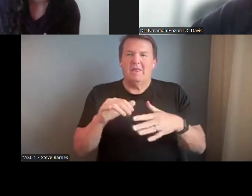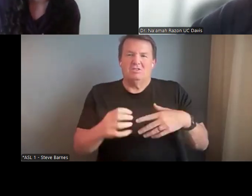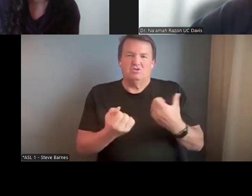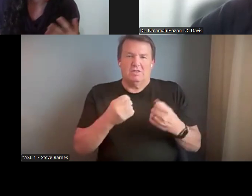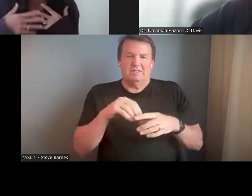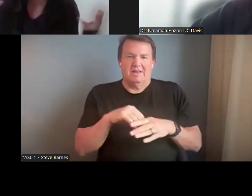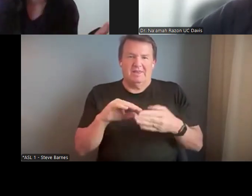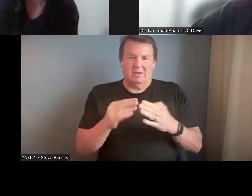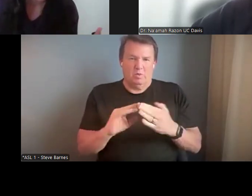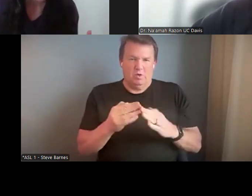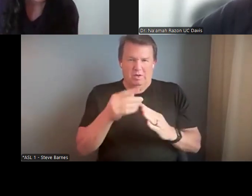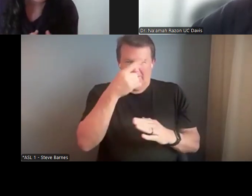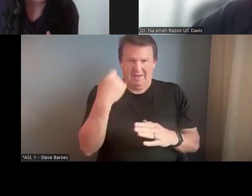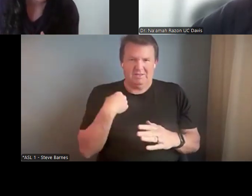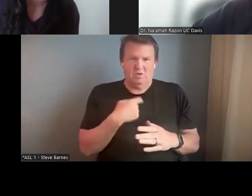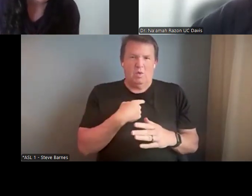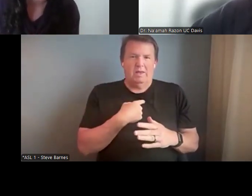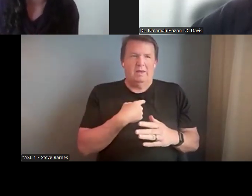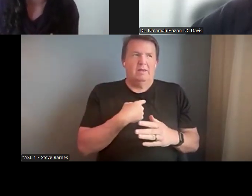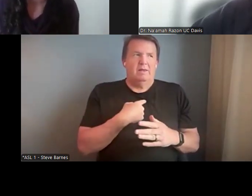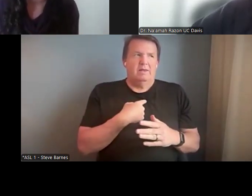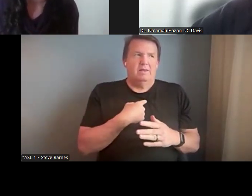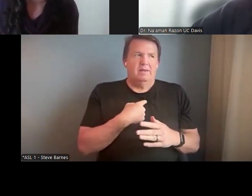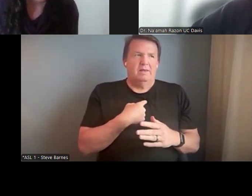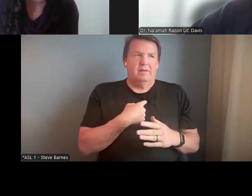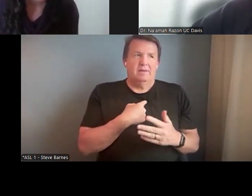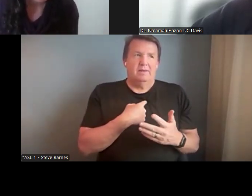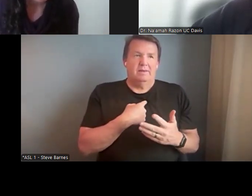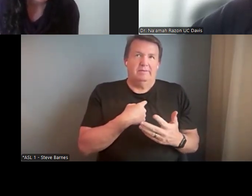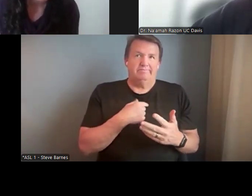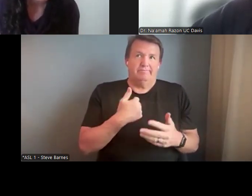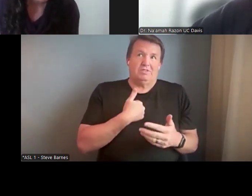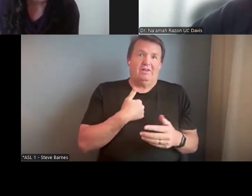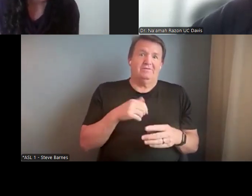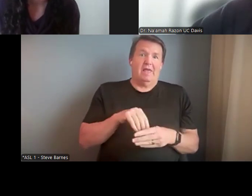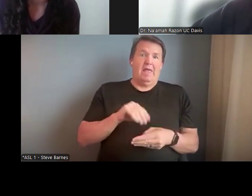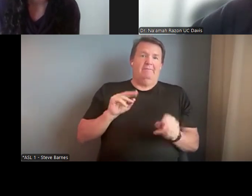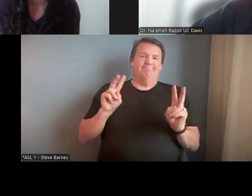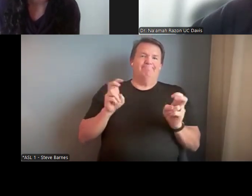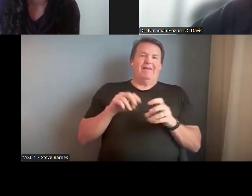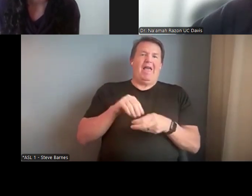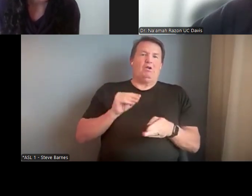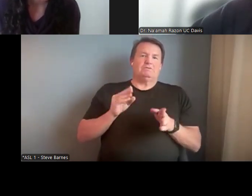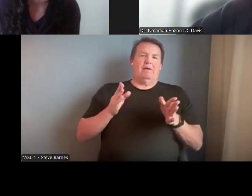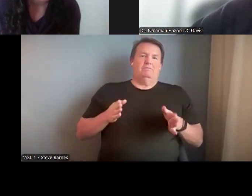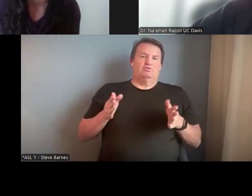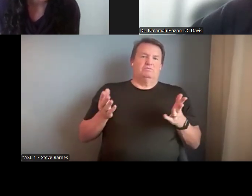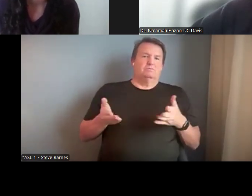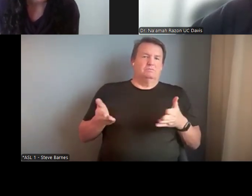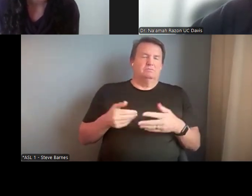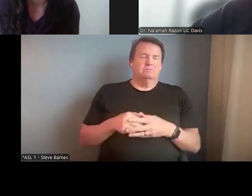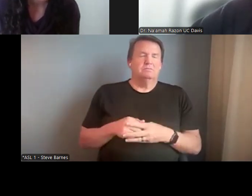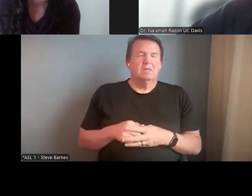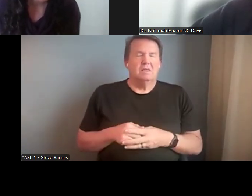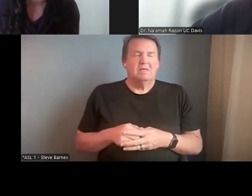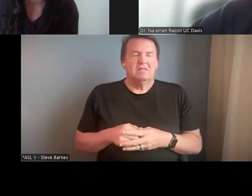community, because we, are coming in from, as outsiders. And so, building trust and having the time to do